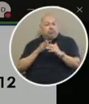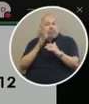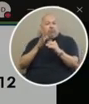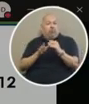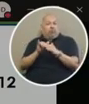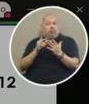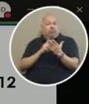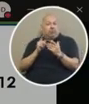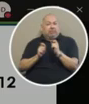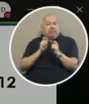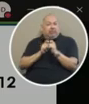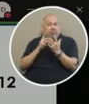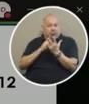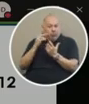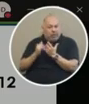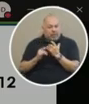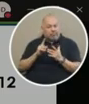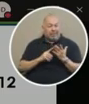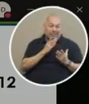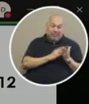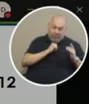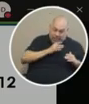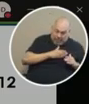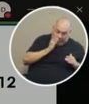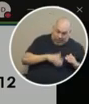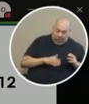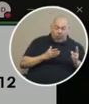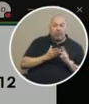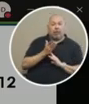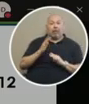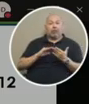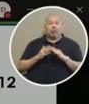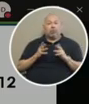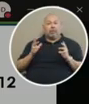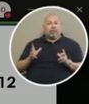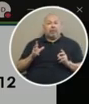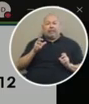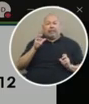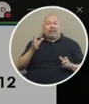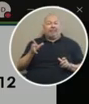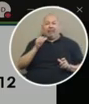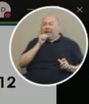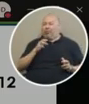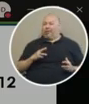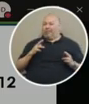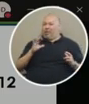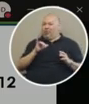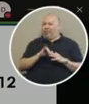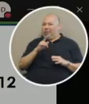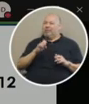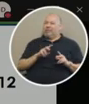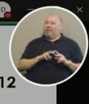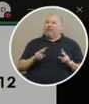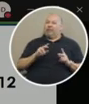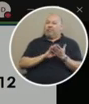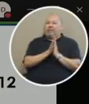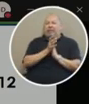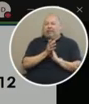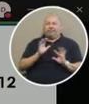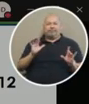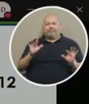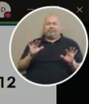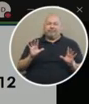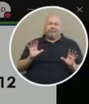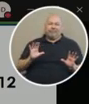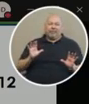completion on those projects. Leaving uncompleted projects throughout the community is something that we would not recommend because they very quickly become blight.